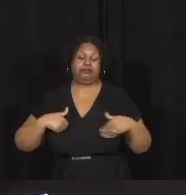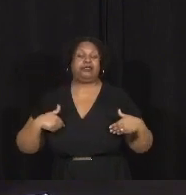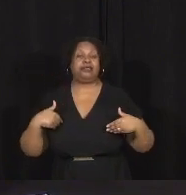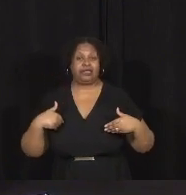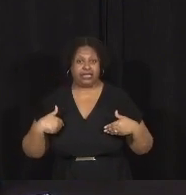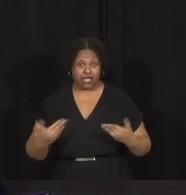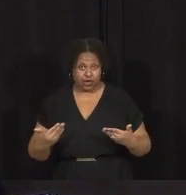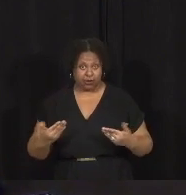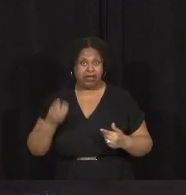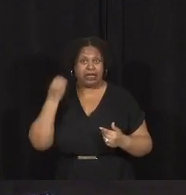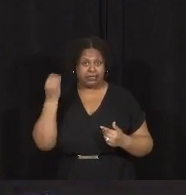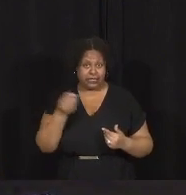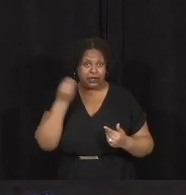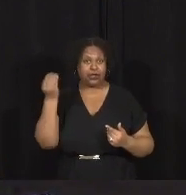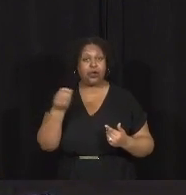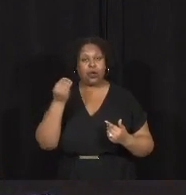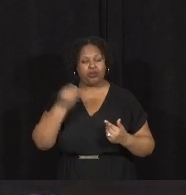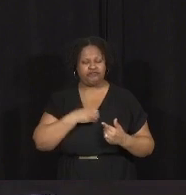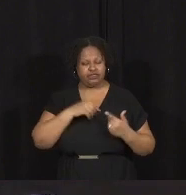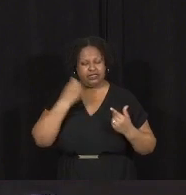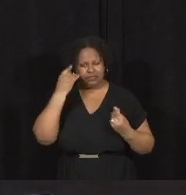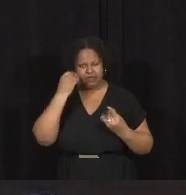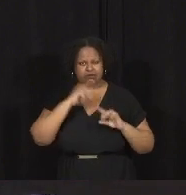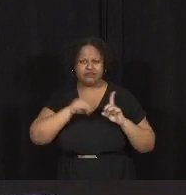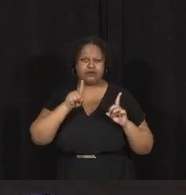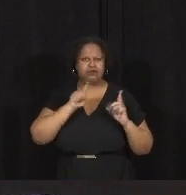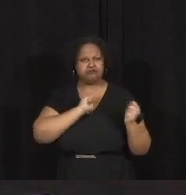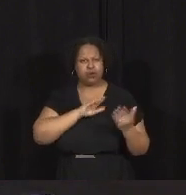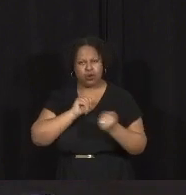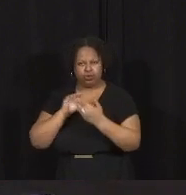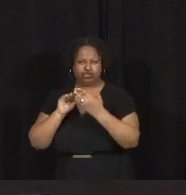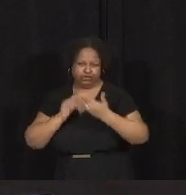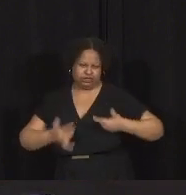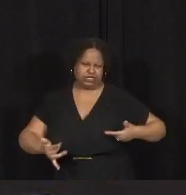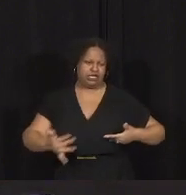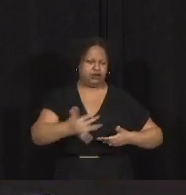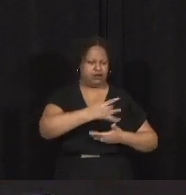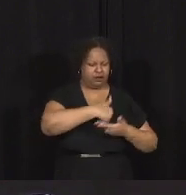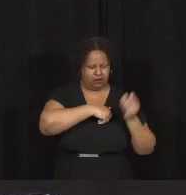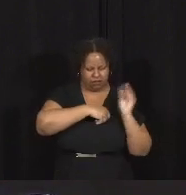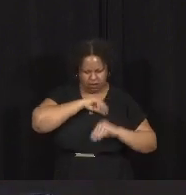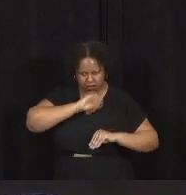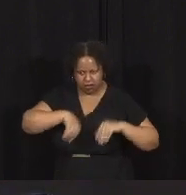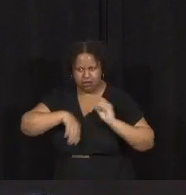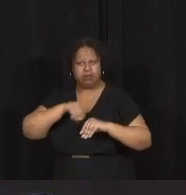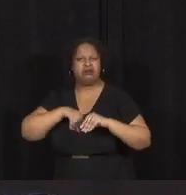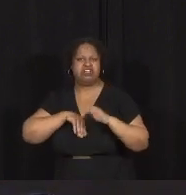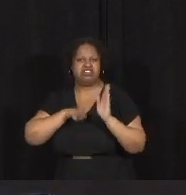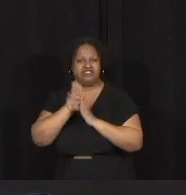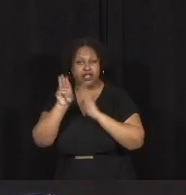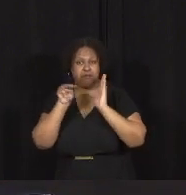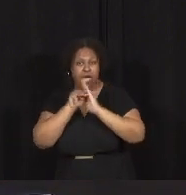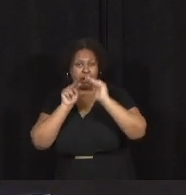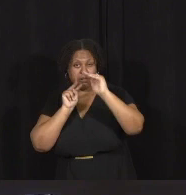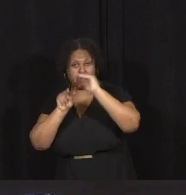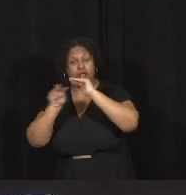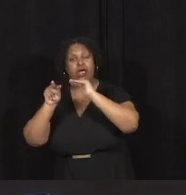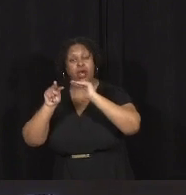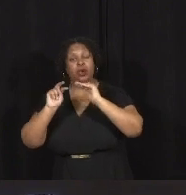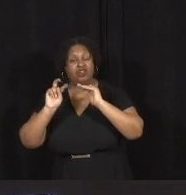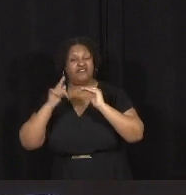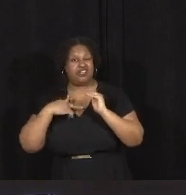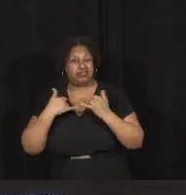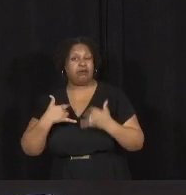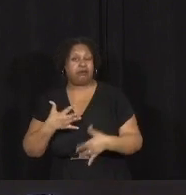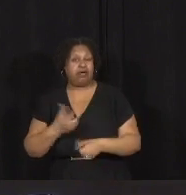at this, and so we are confident that the overall mortality that we referred to and